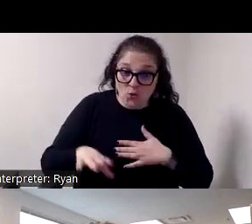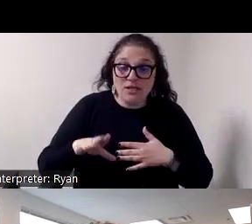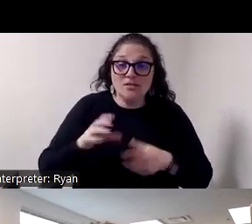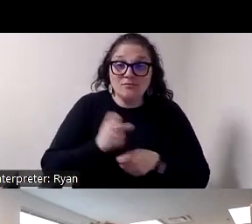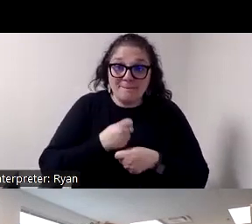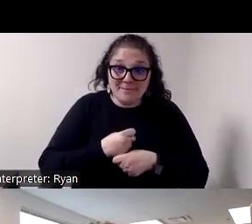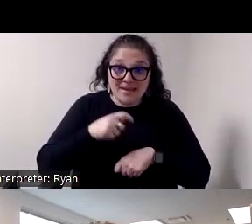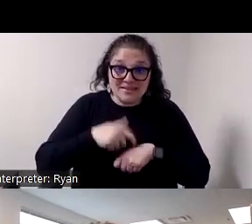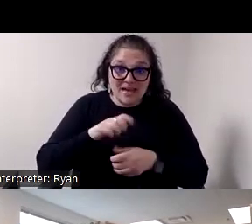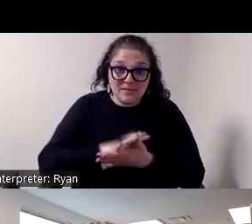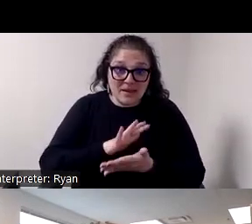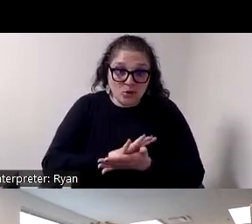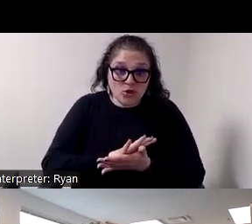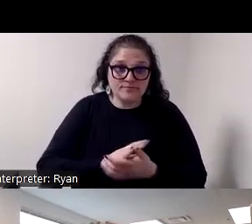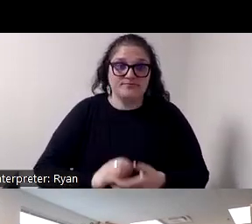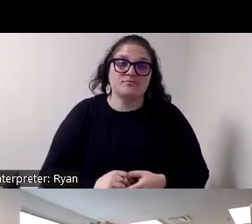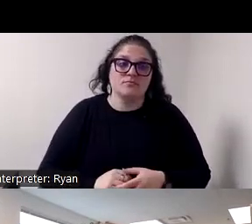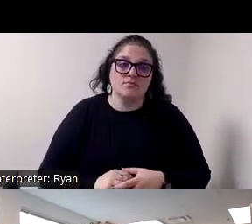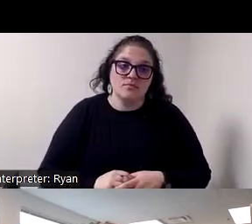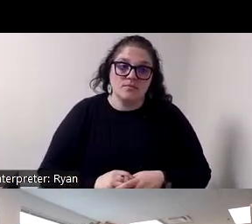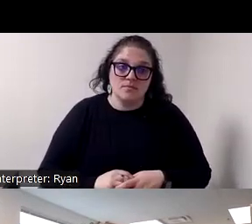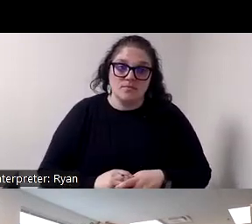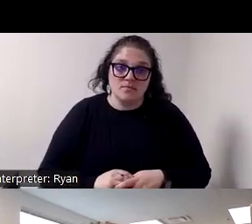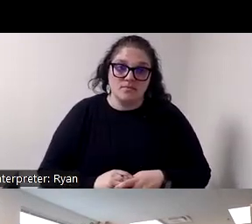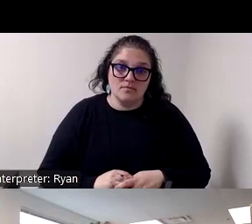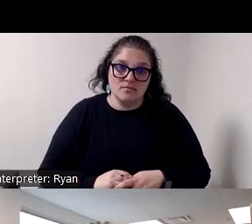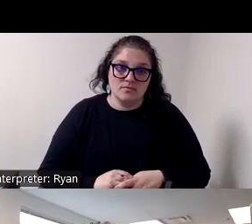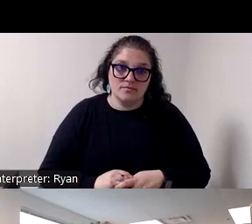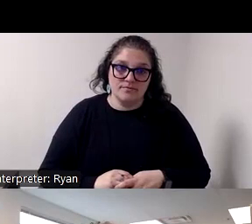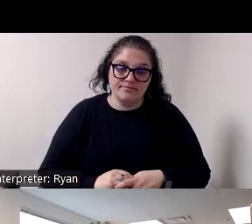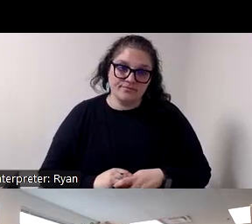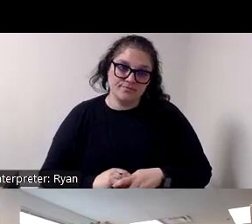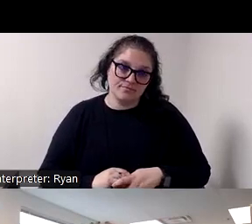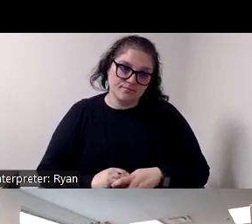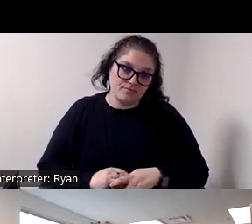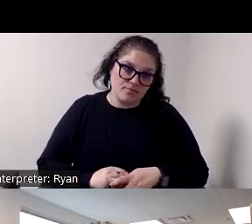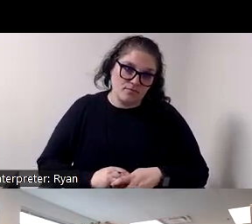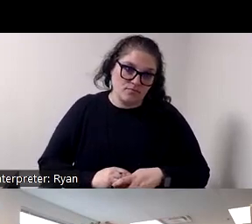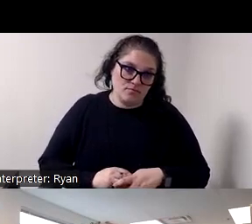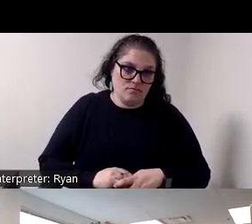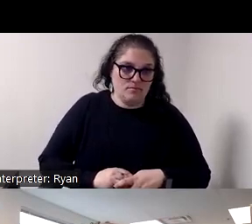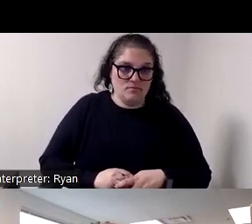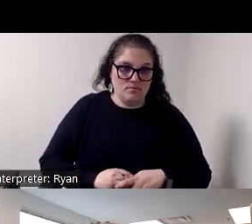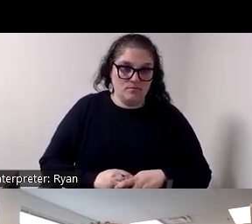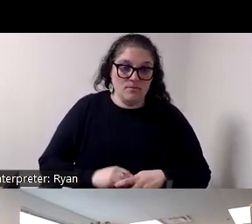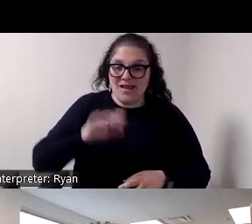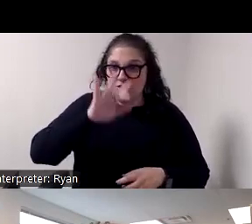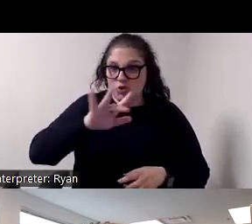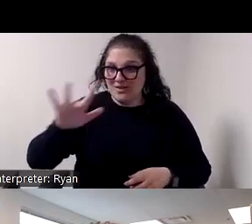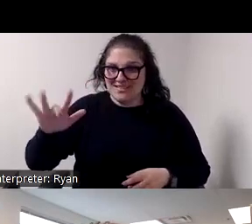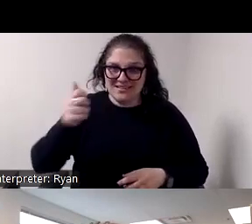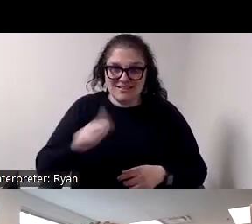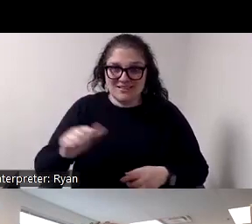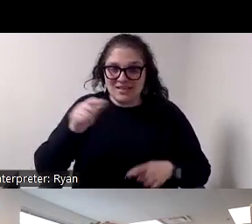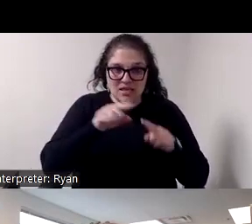timesheet and you can select any of these pay periods. So it's got the pay period